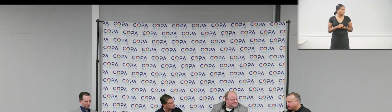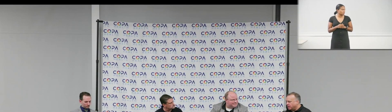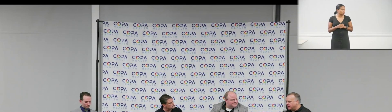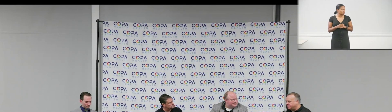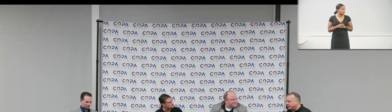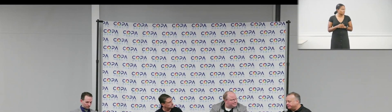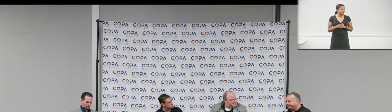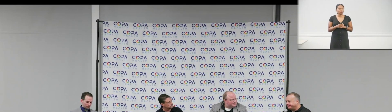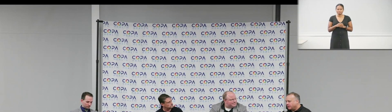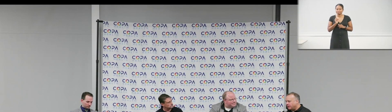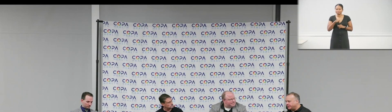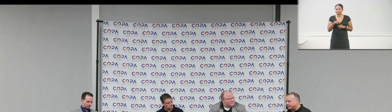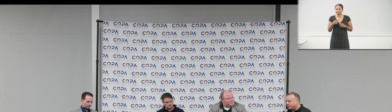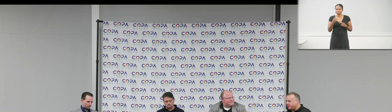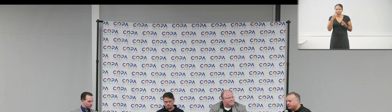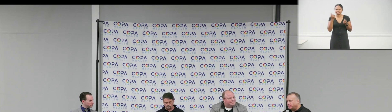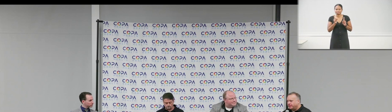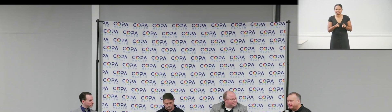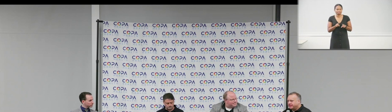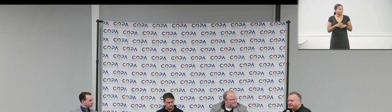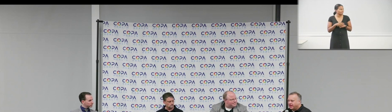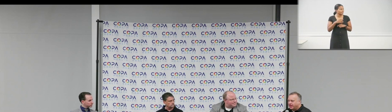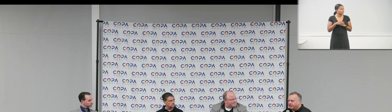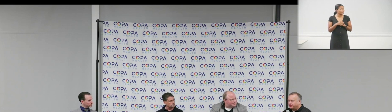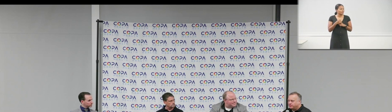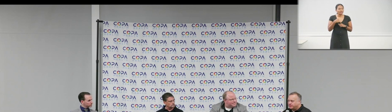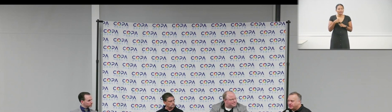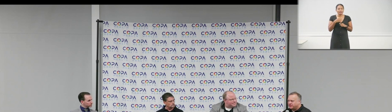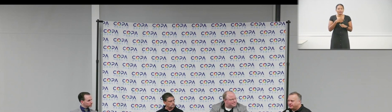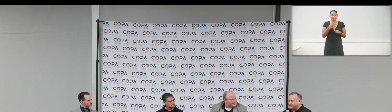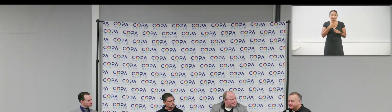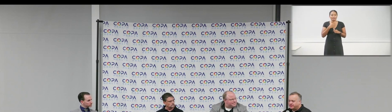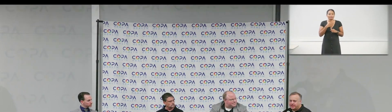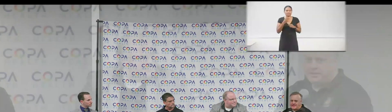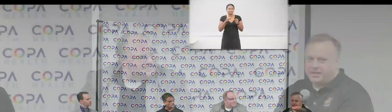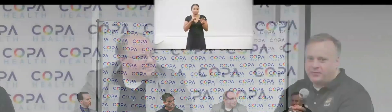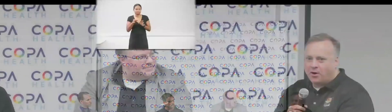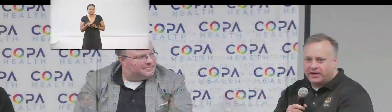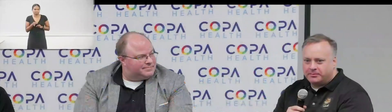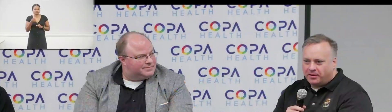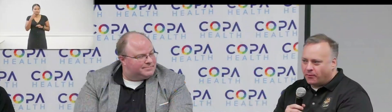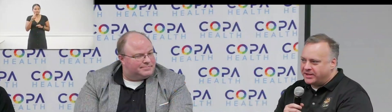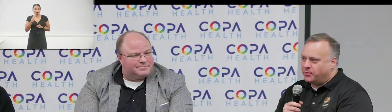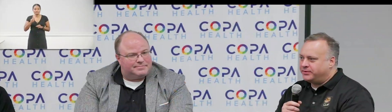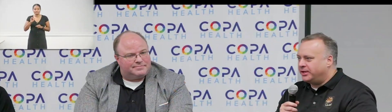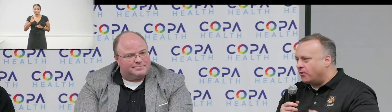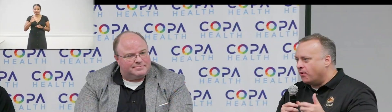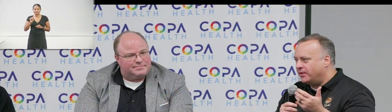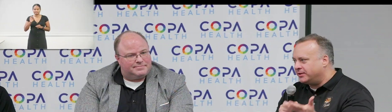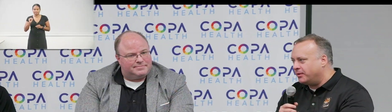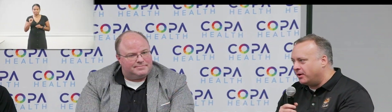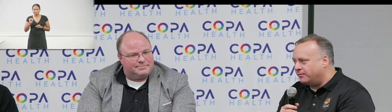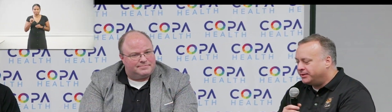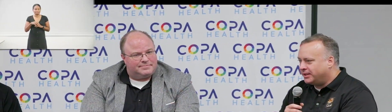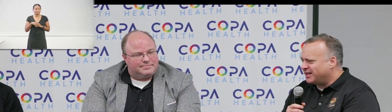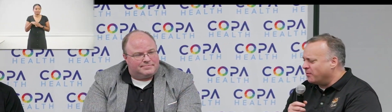And on those lines, I like to just remind people too that, especially to victims, that if you are a victim of a ransomware incident or a